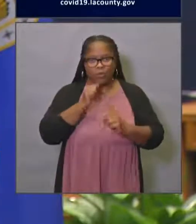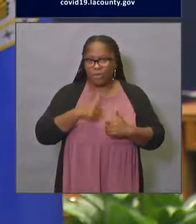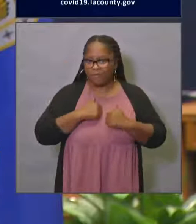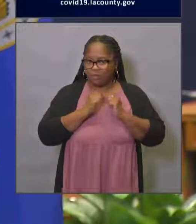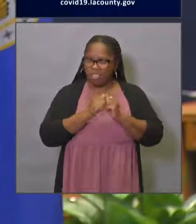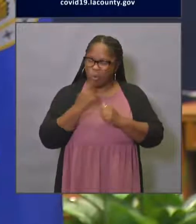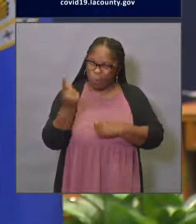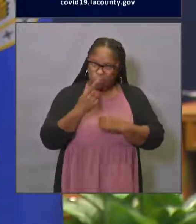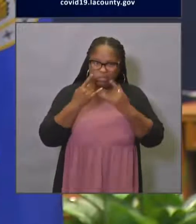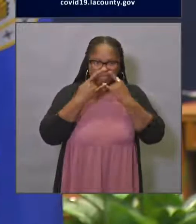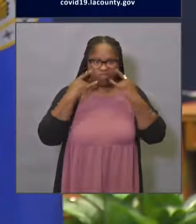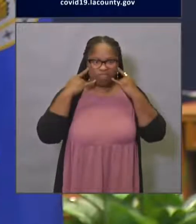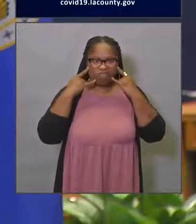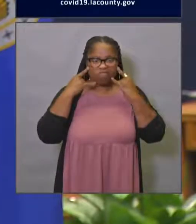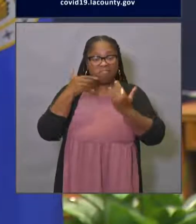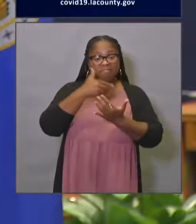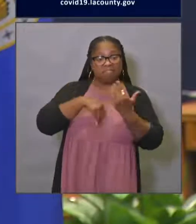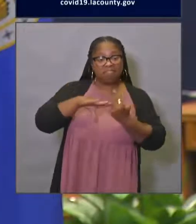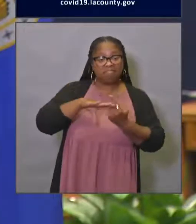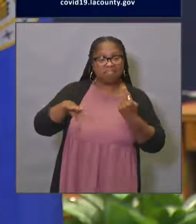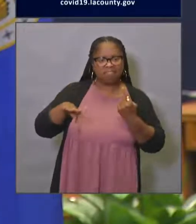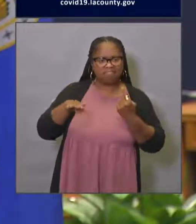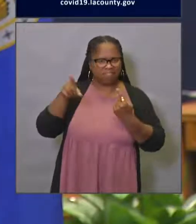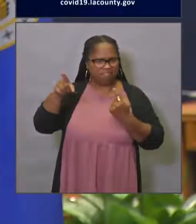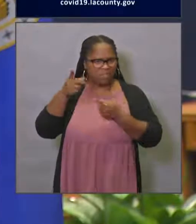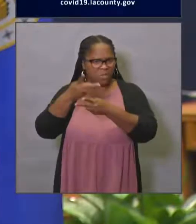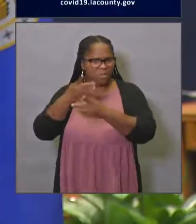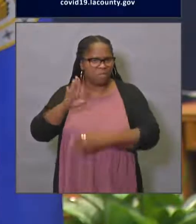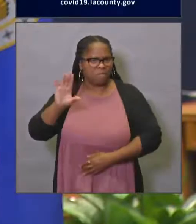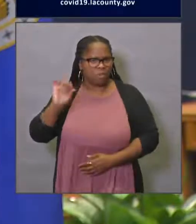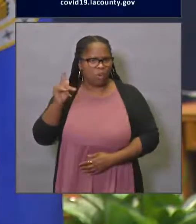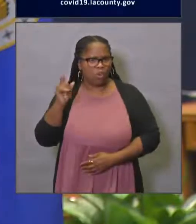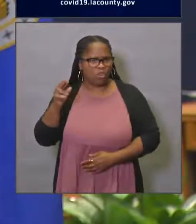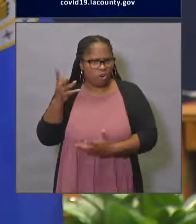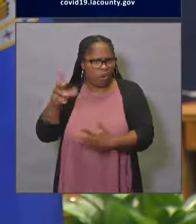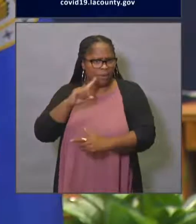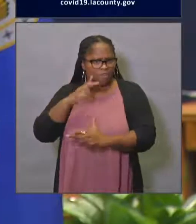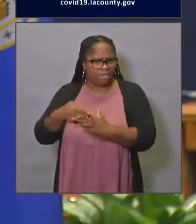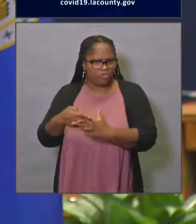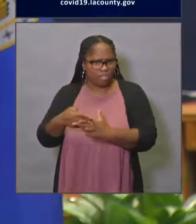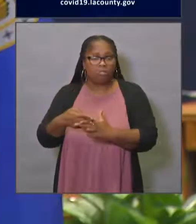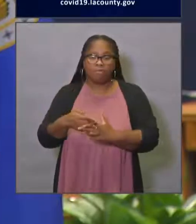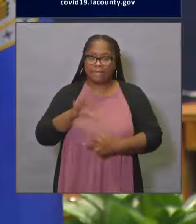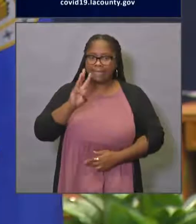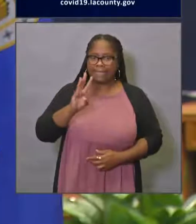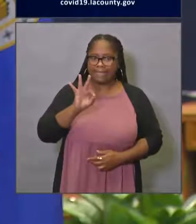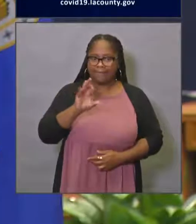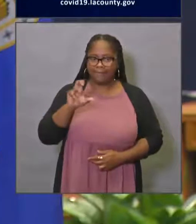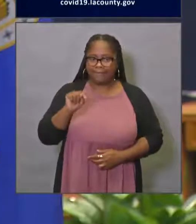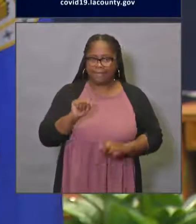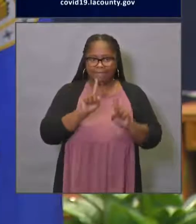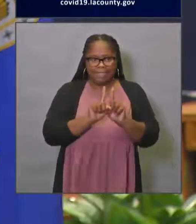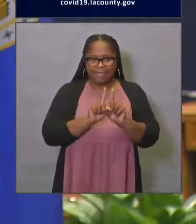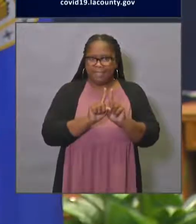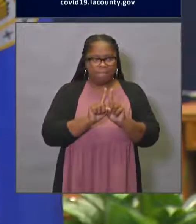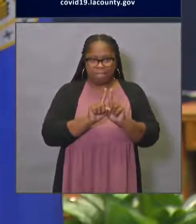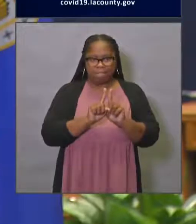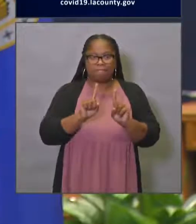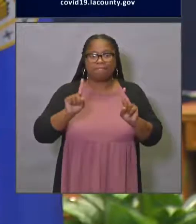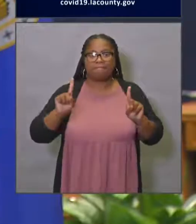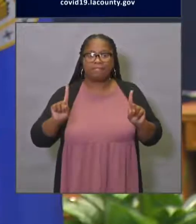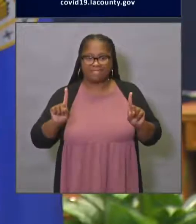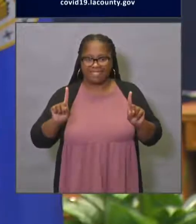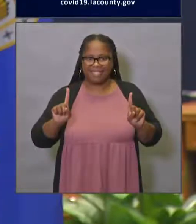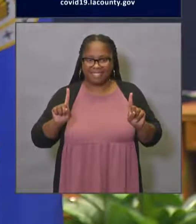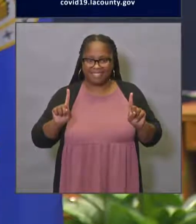and maintain that distance, as Supervisor Barger reminded us, of at least 6 feet. Importantly, this is also the time